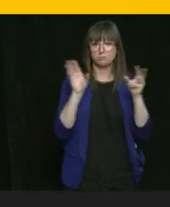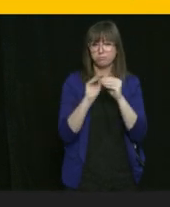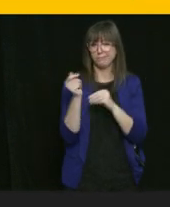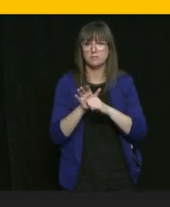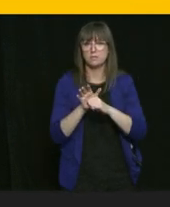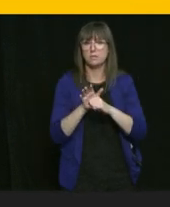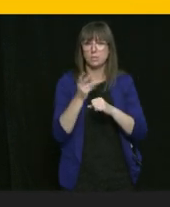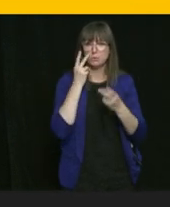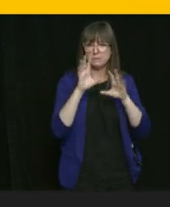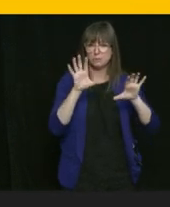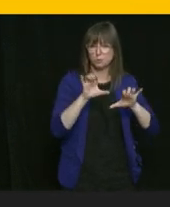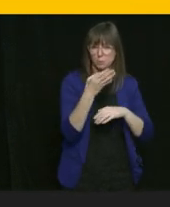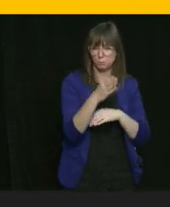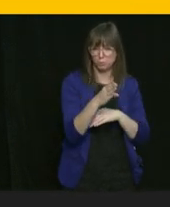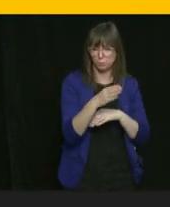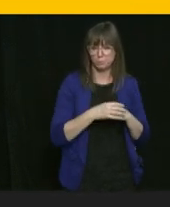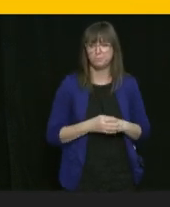more than 50